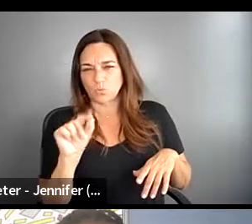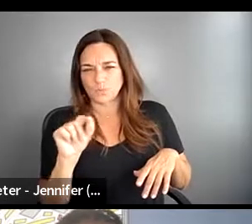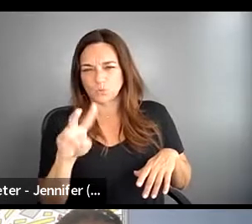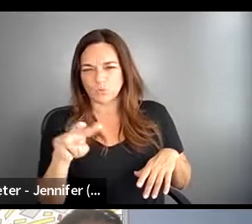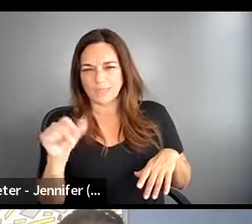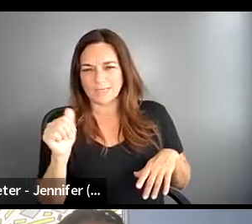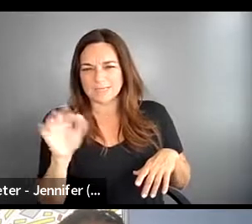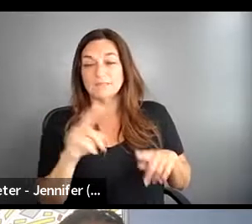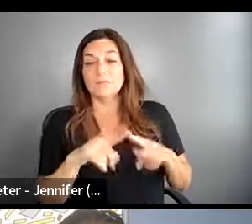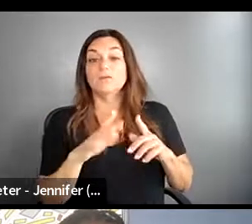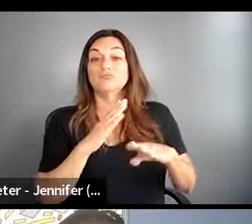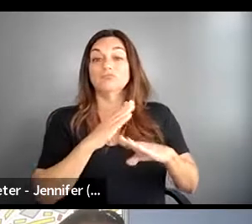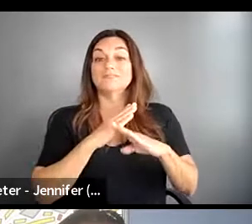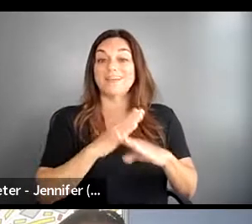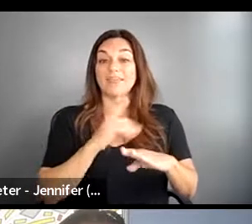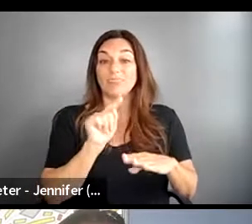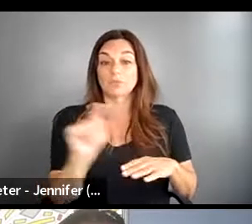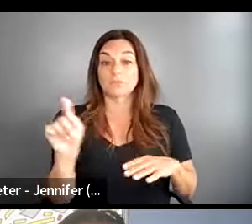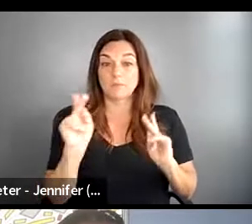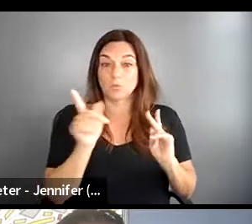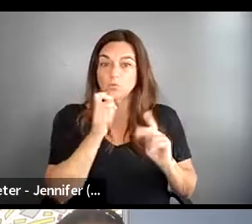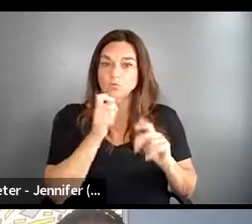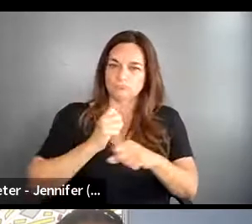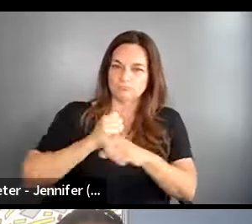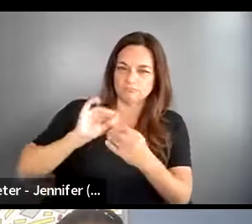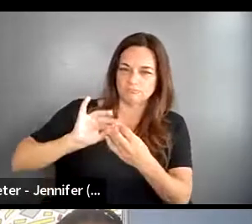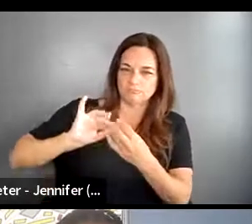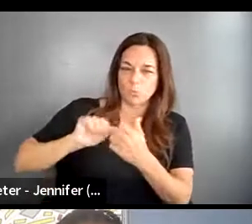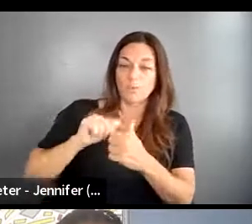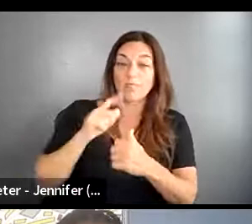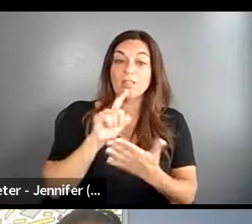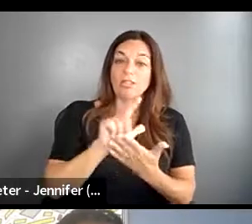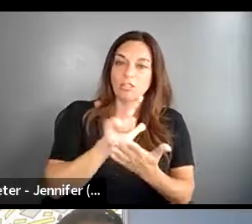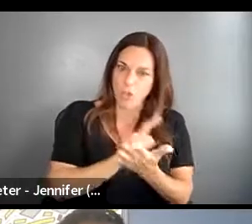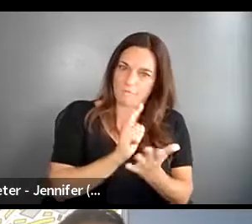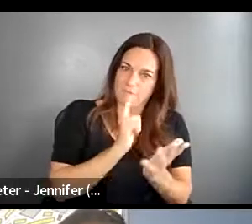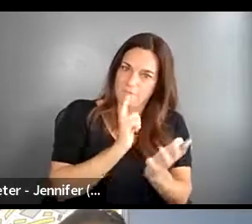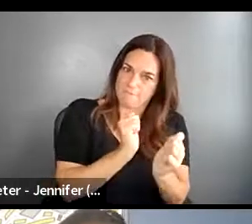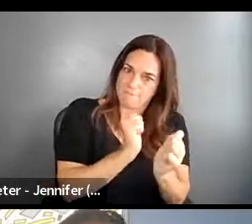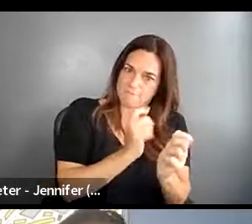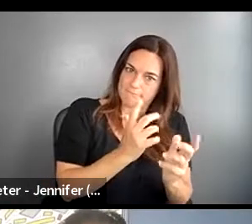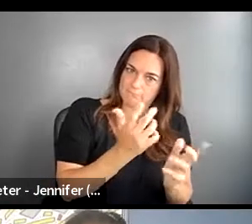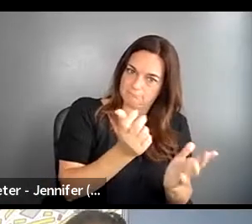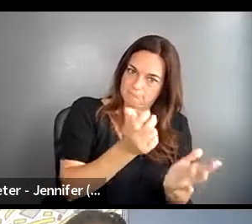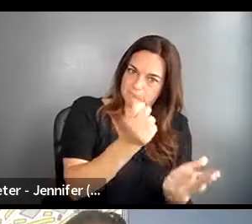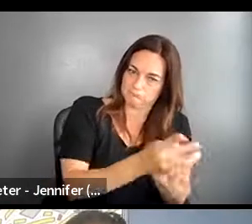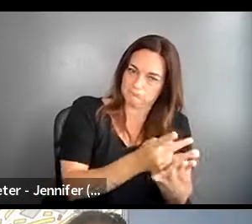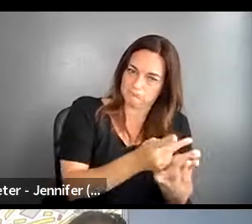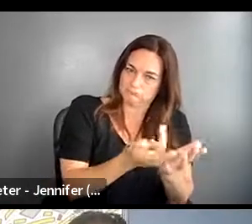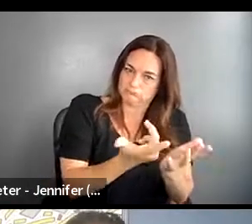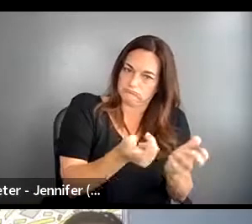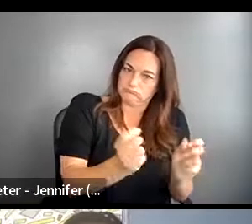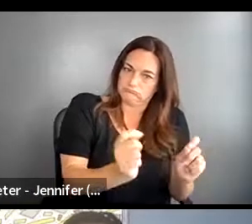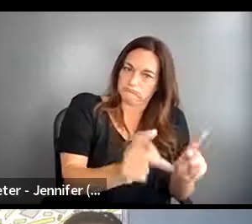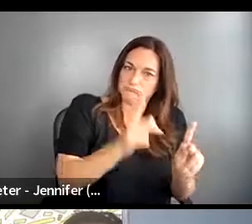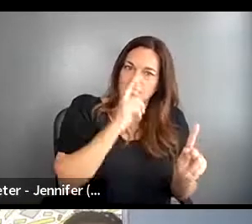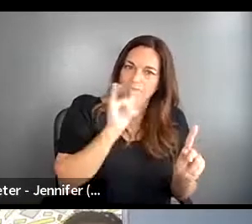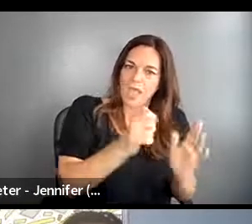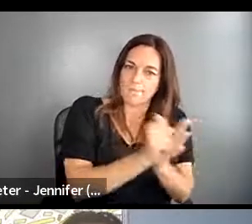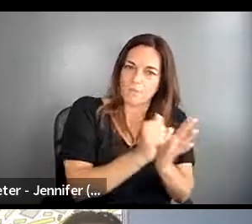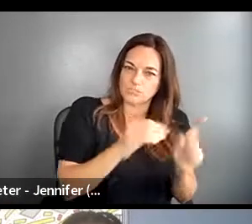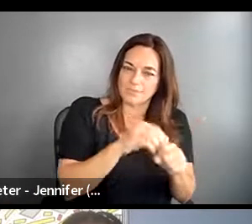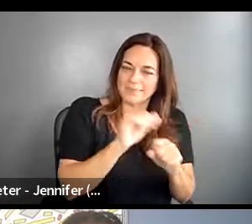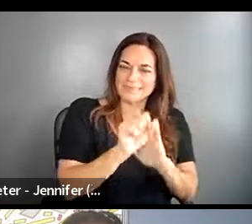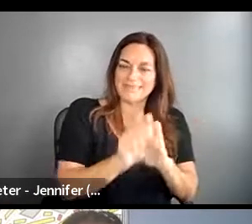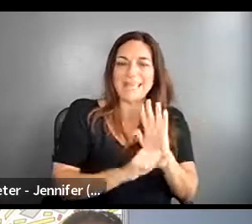cooperating with a lawsuit or prosecution regarding a lawful abortion that occurs in the state, while also protecting those in Connecticut from extradition charges in